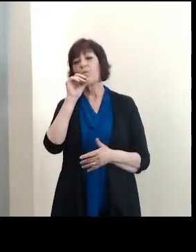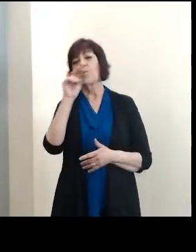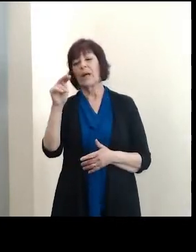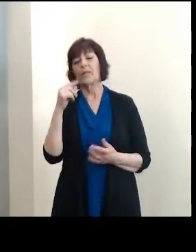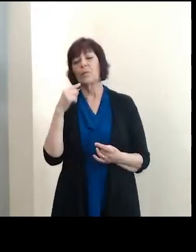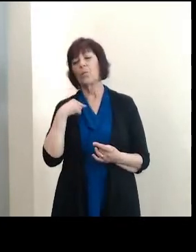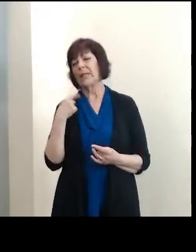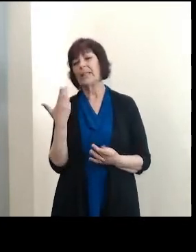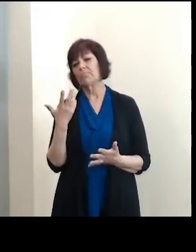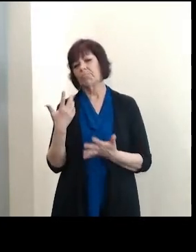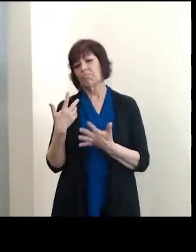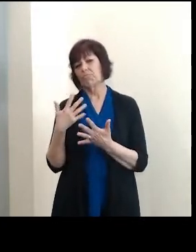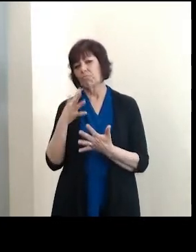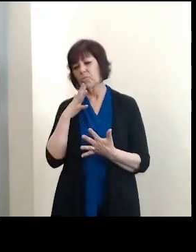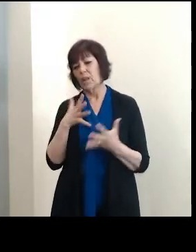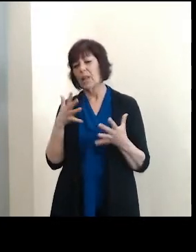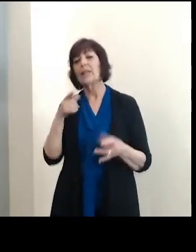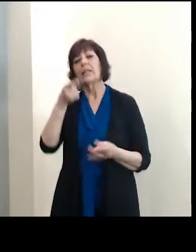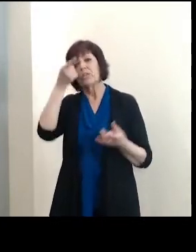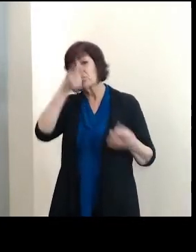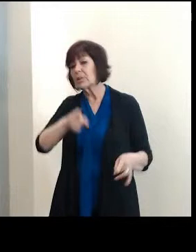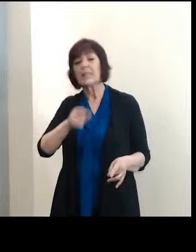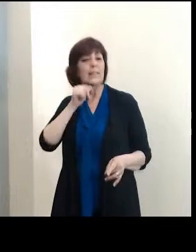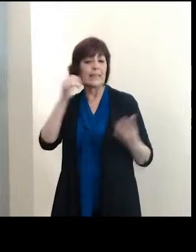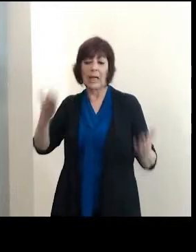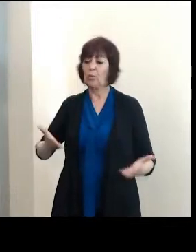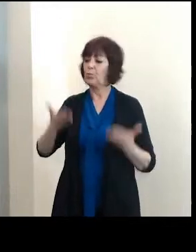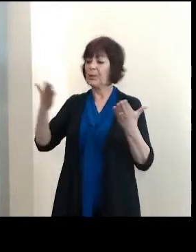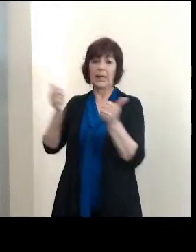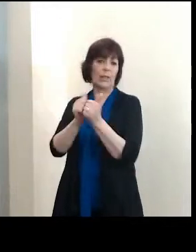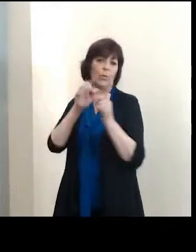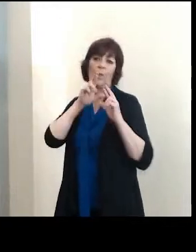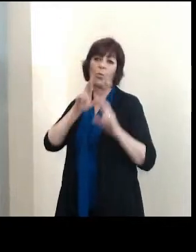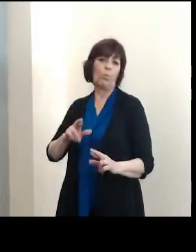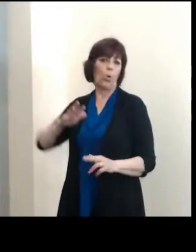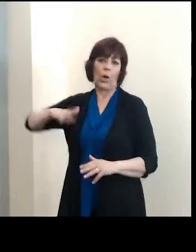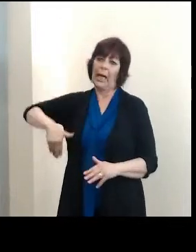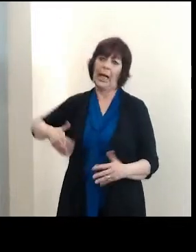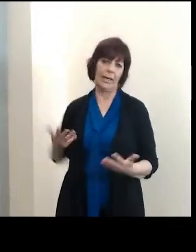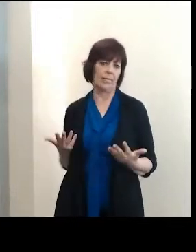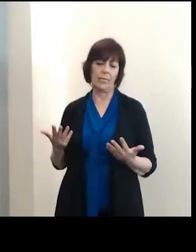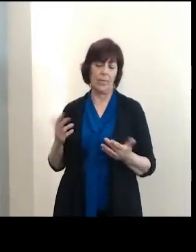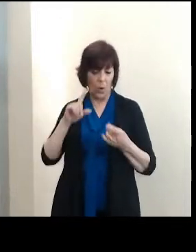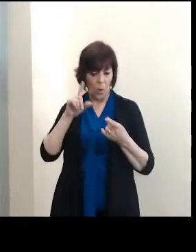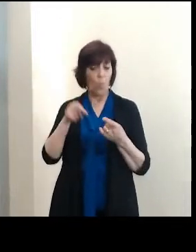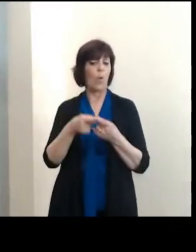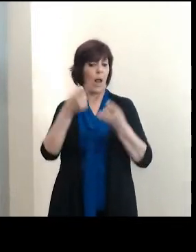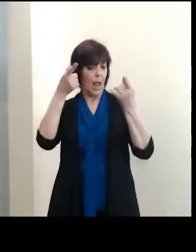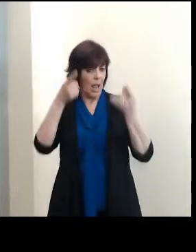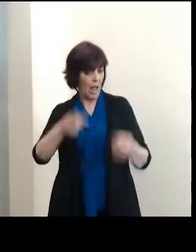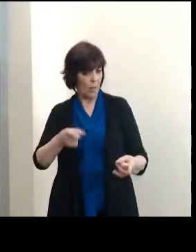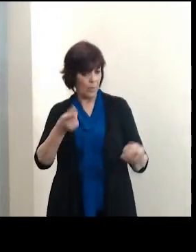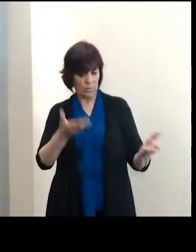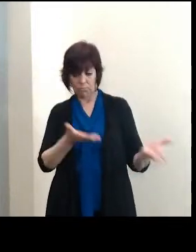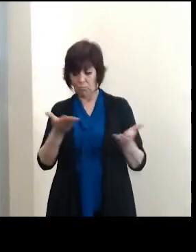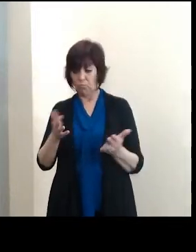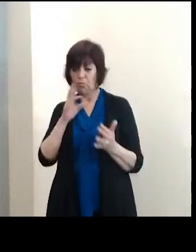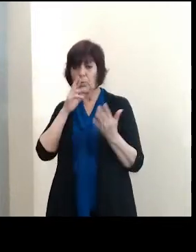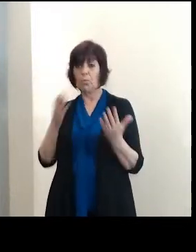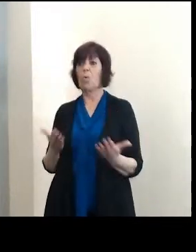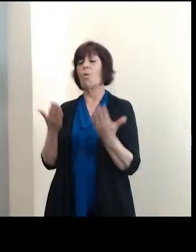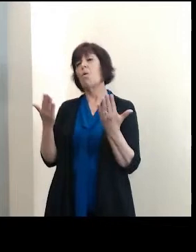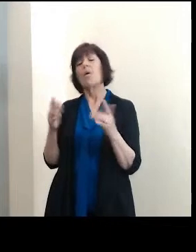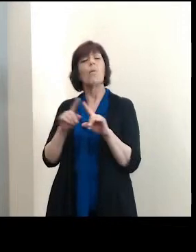lot, but he agrees. He's not presented us with a report, and when that time has come, they'll present us with a report. But as